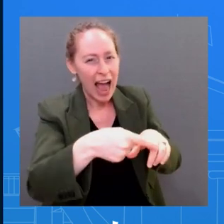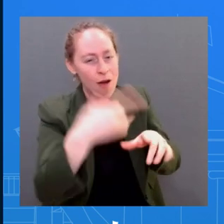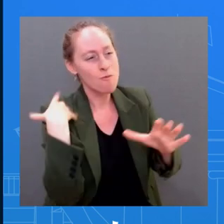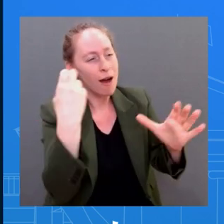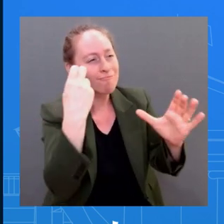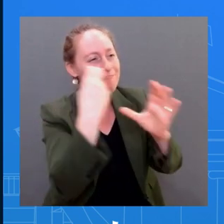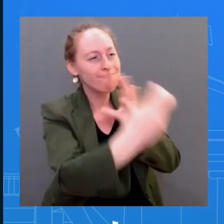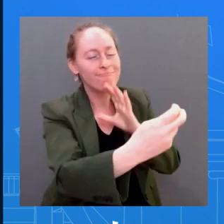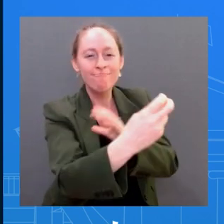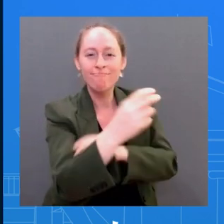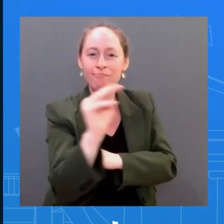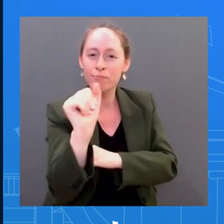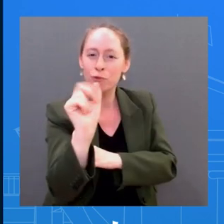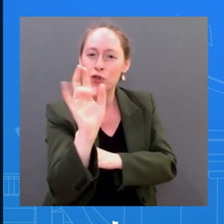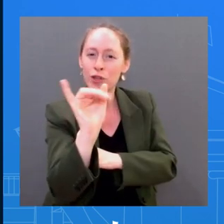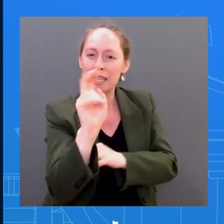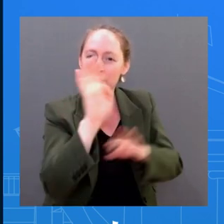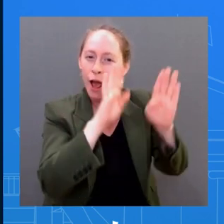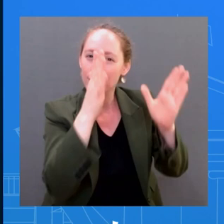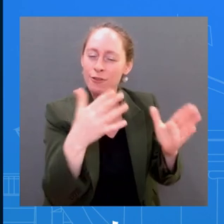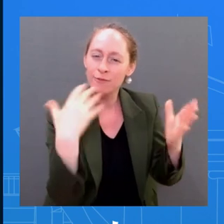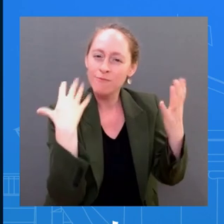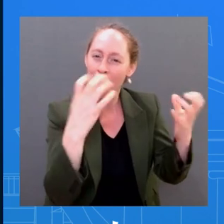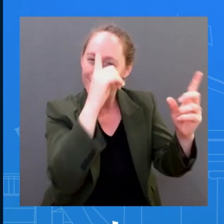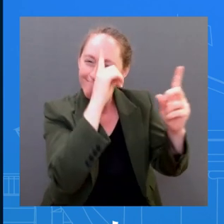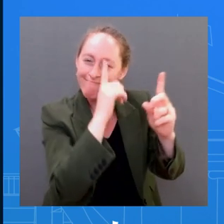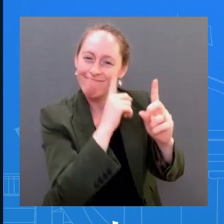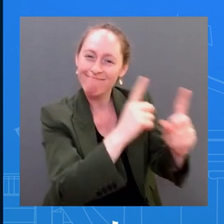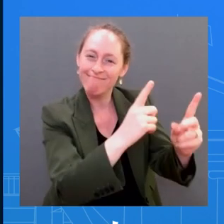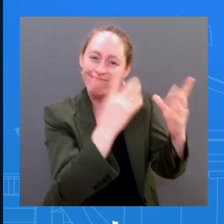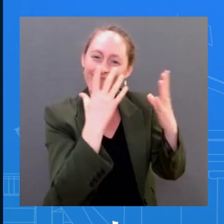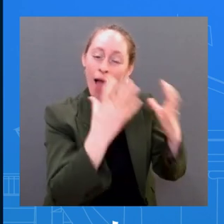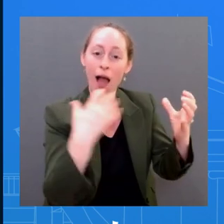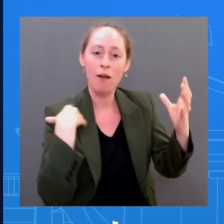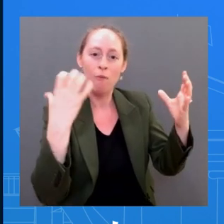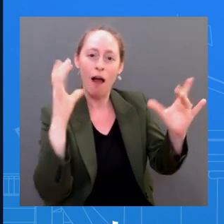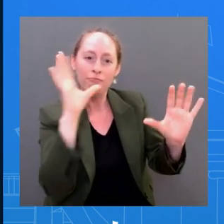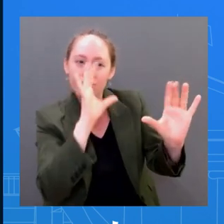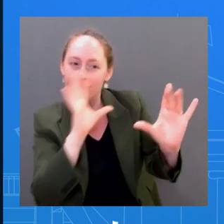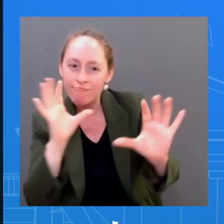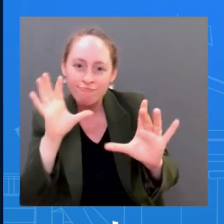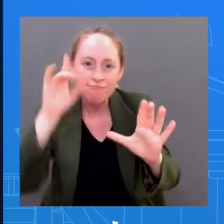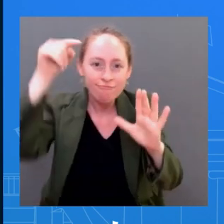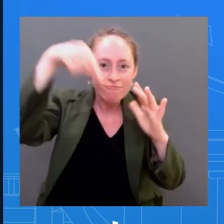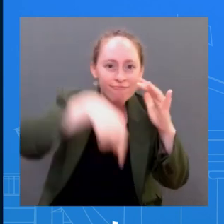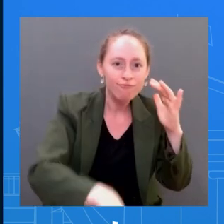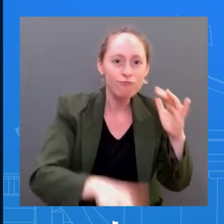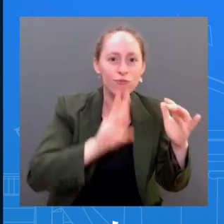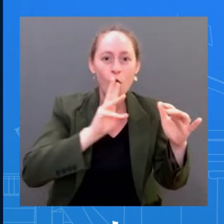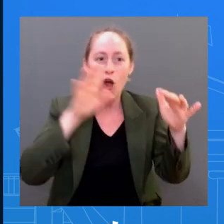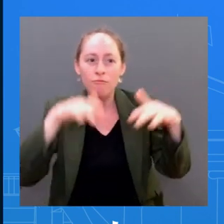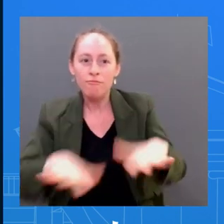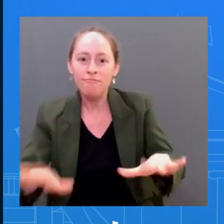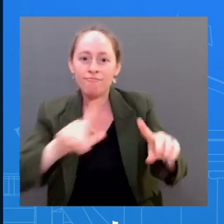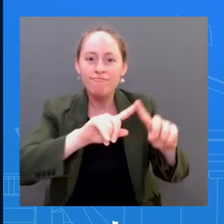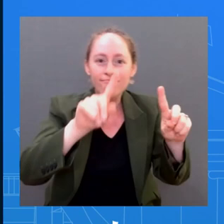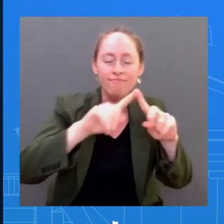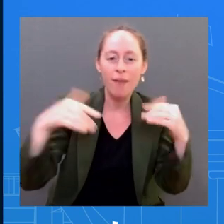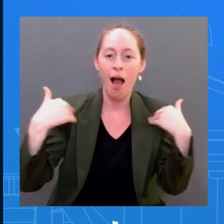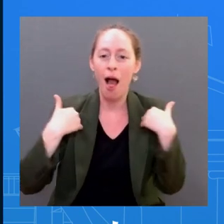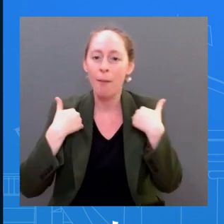Marine biologists study animals and the water. Most of the time I will be in a lab. Sometimes I will be on